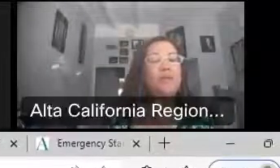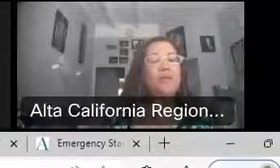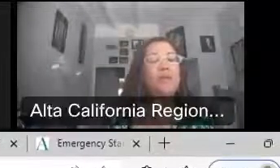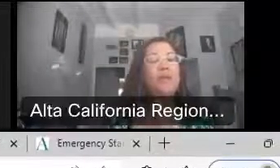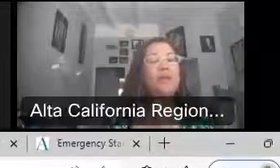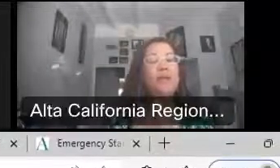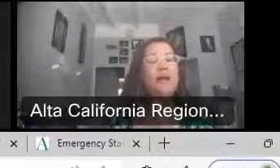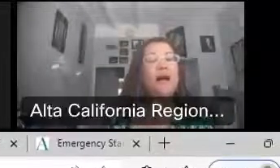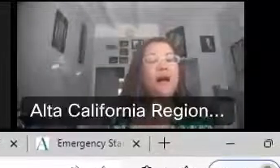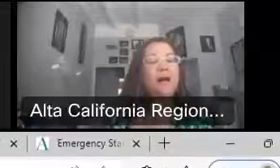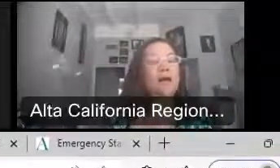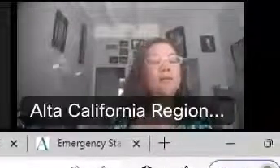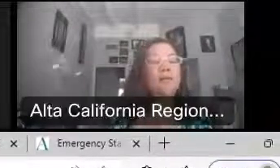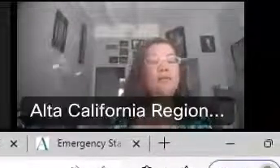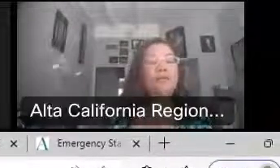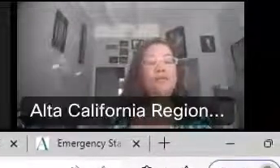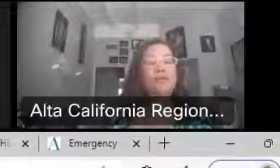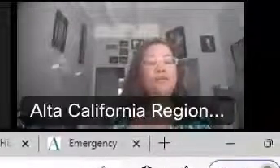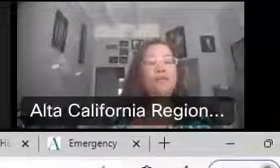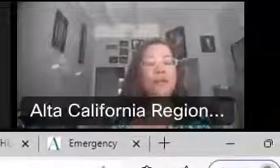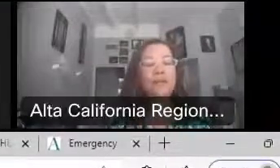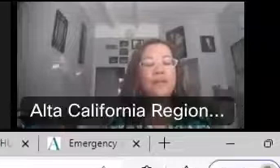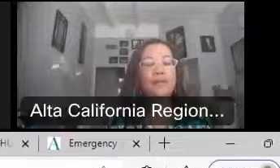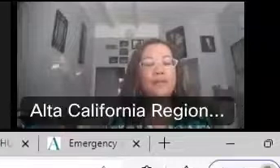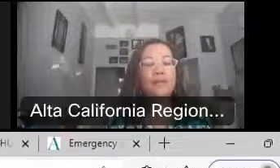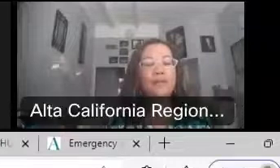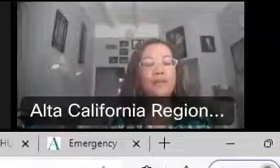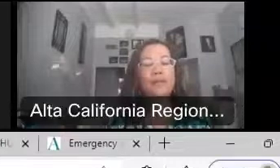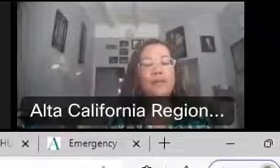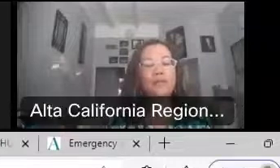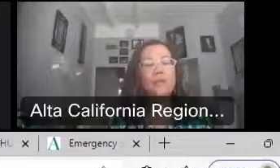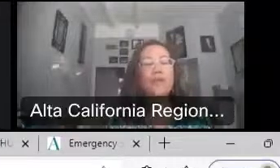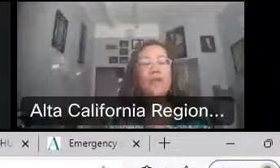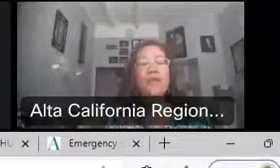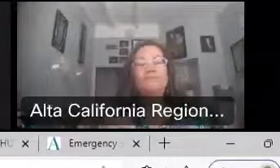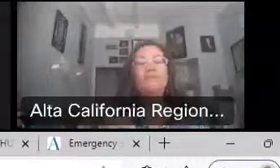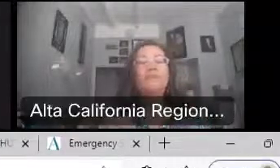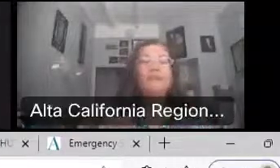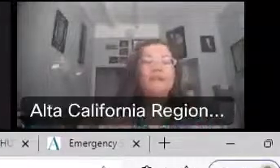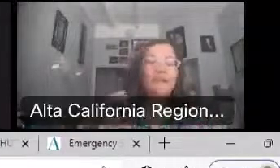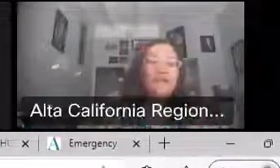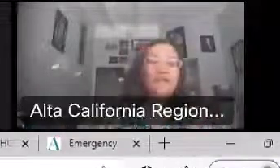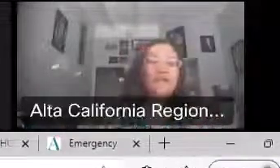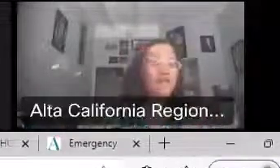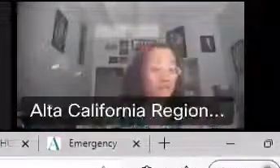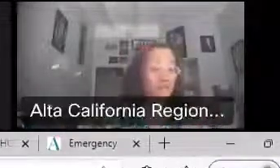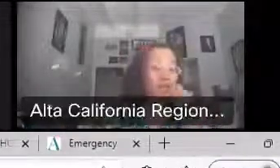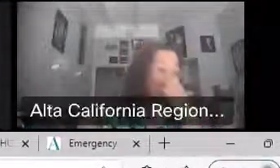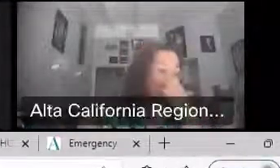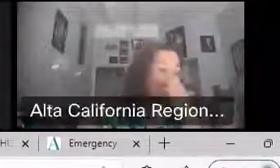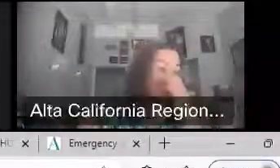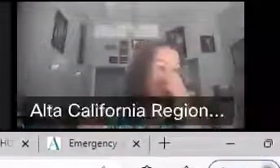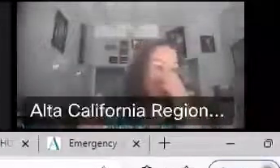you look at how to put together your proposal. Again, it's for